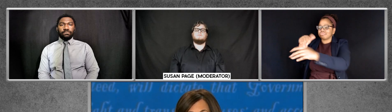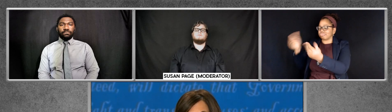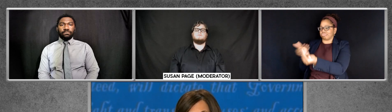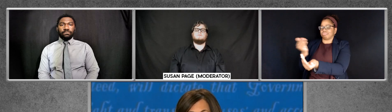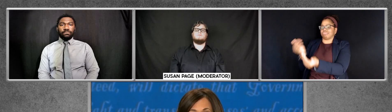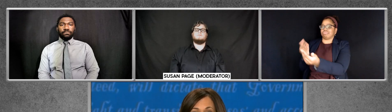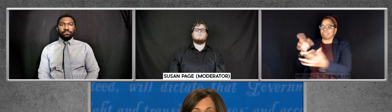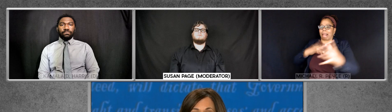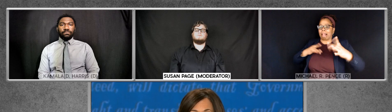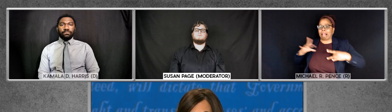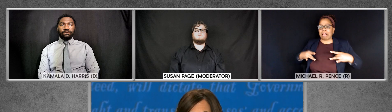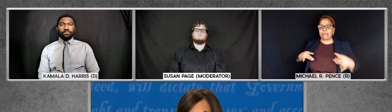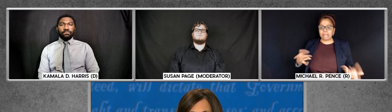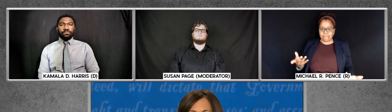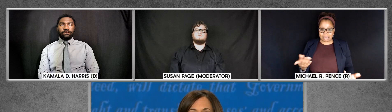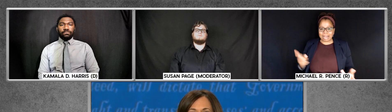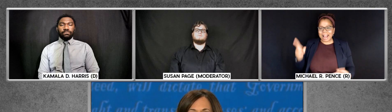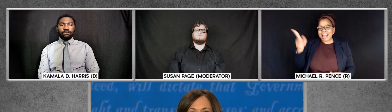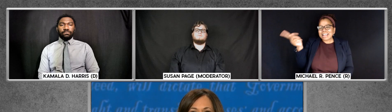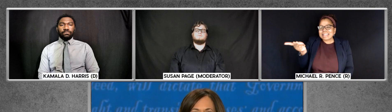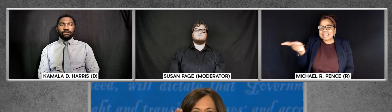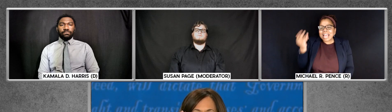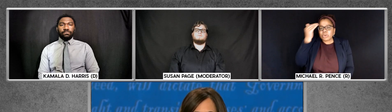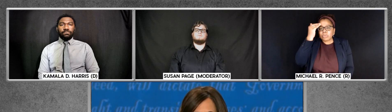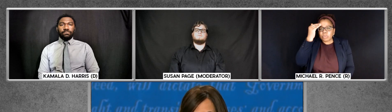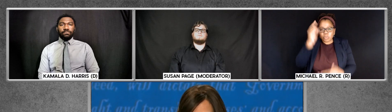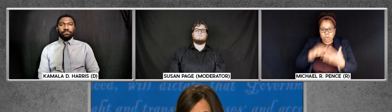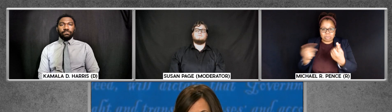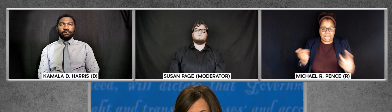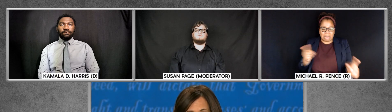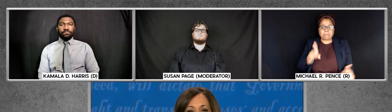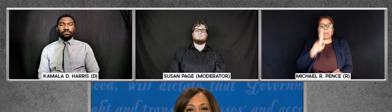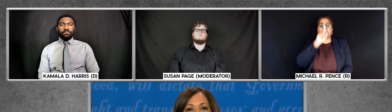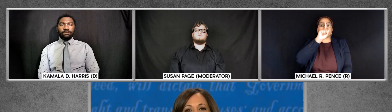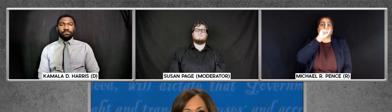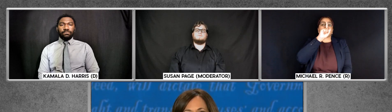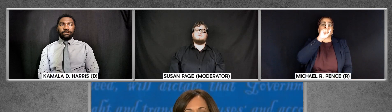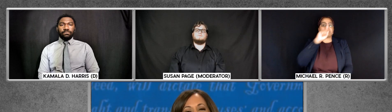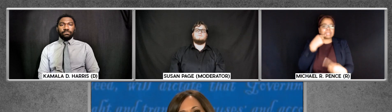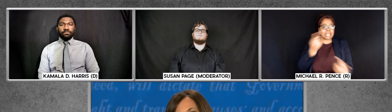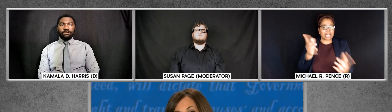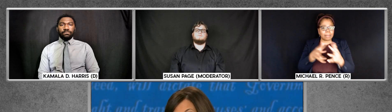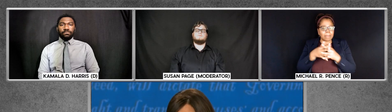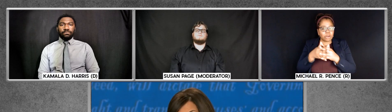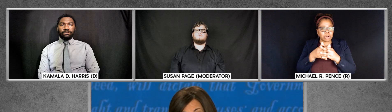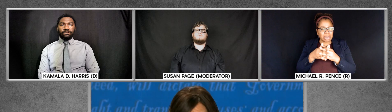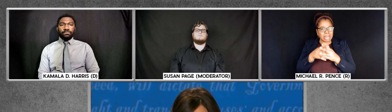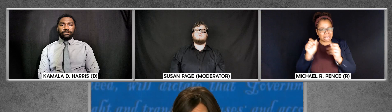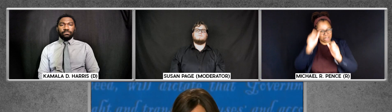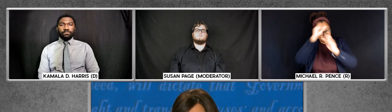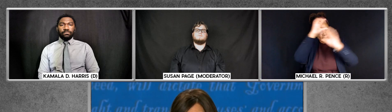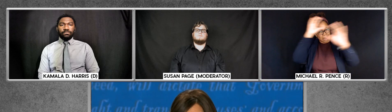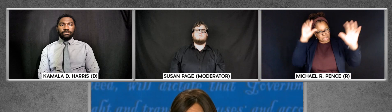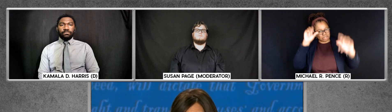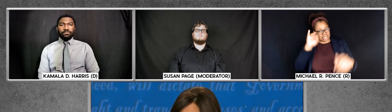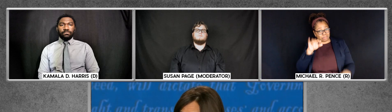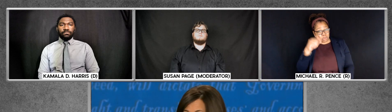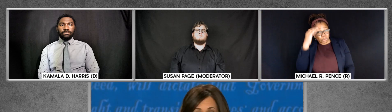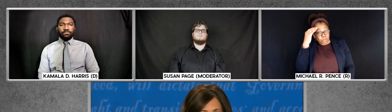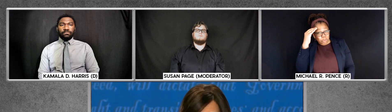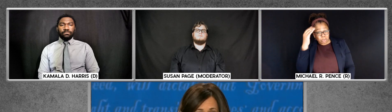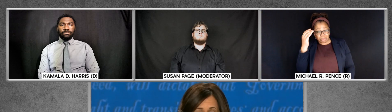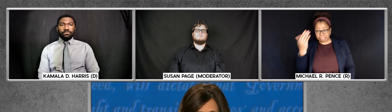And they knew what was happening, and they didn't tell you. Can you imagine if you knew on January 28th,